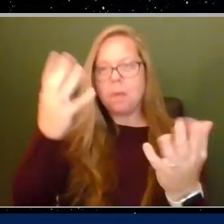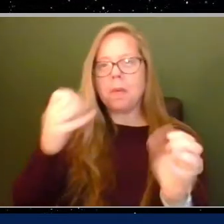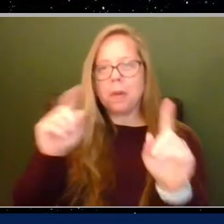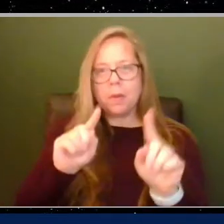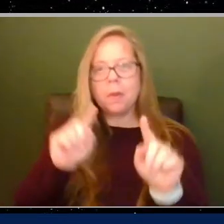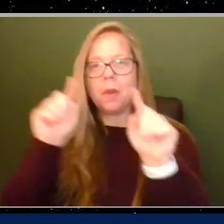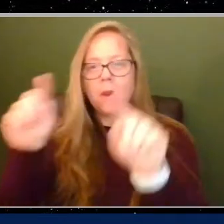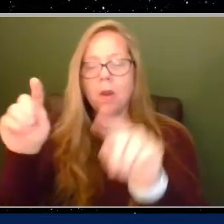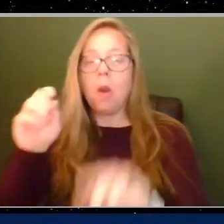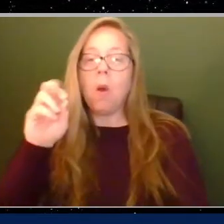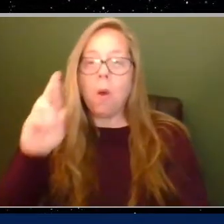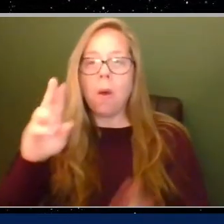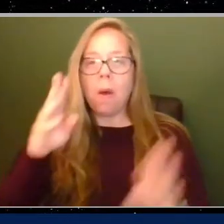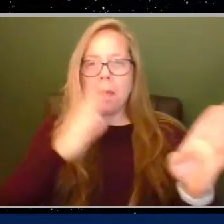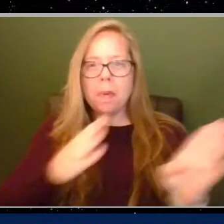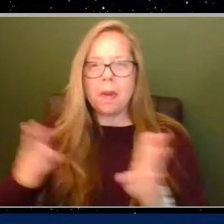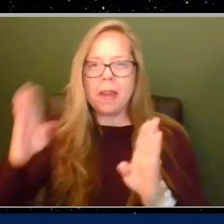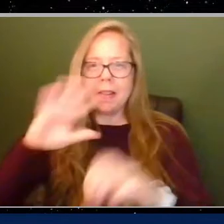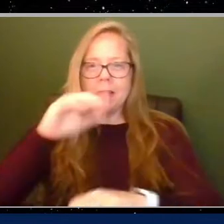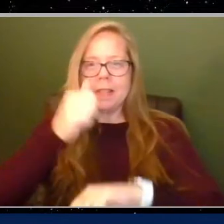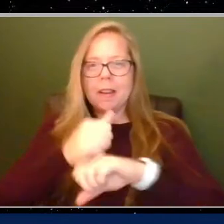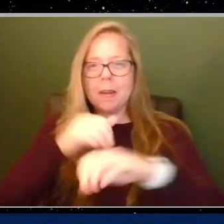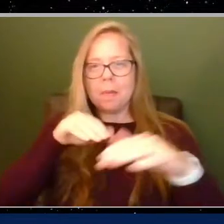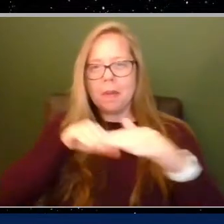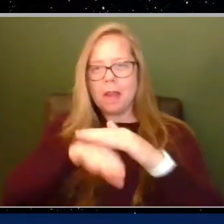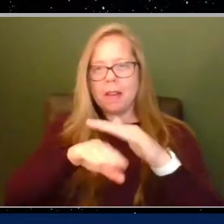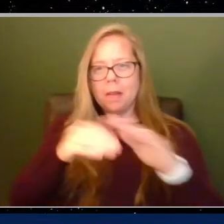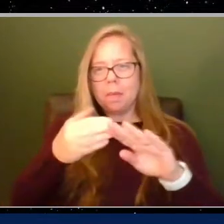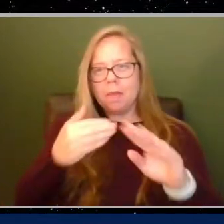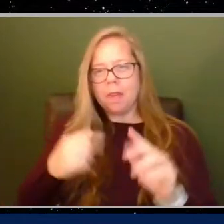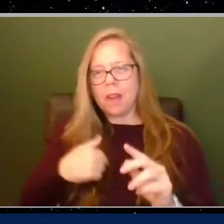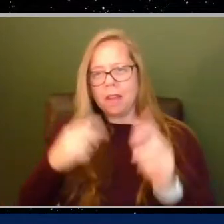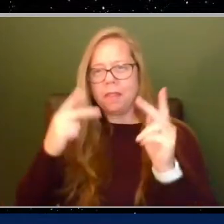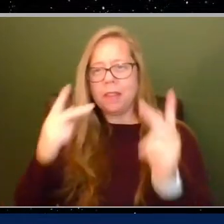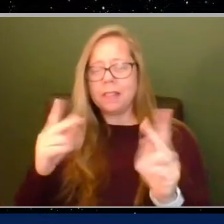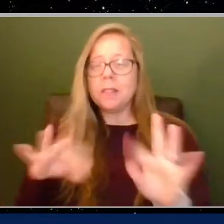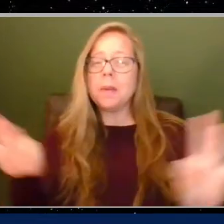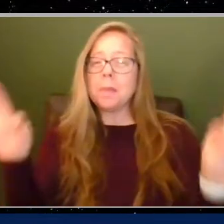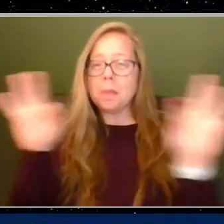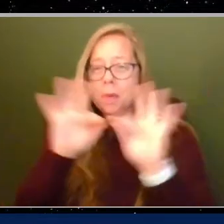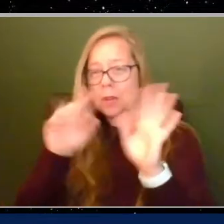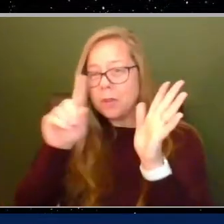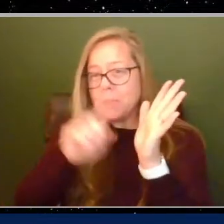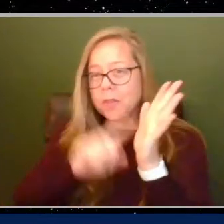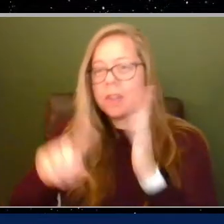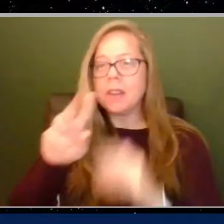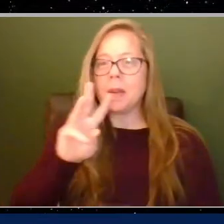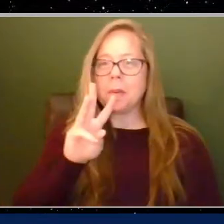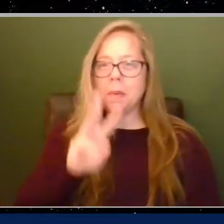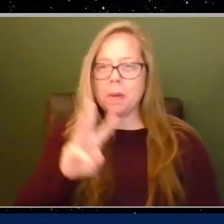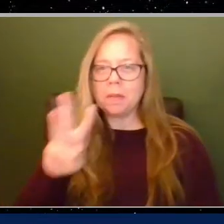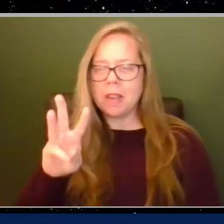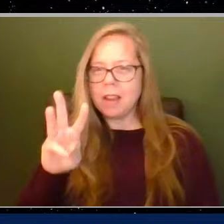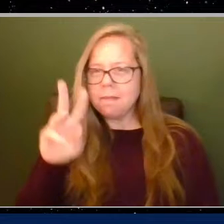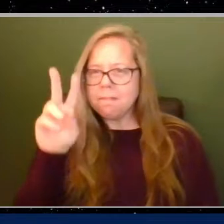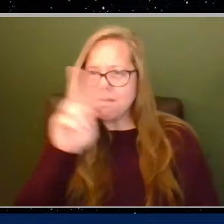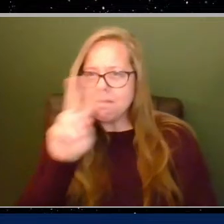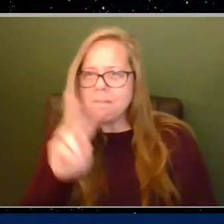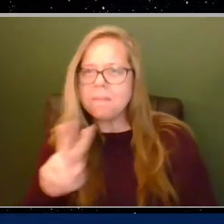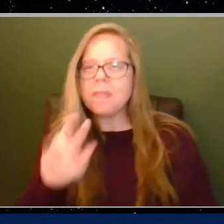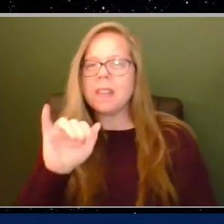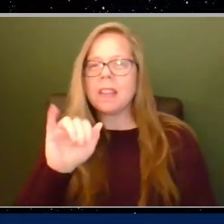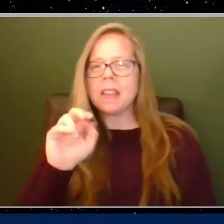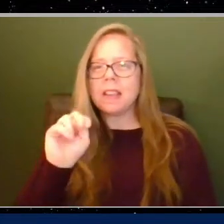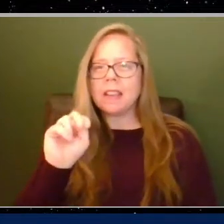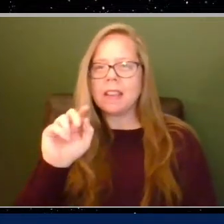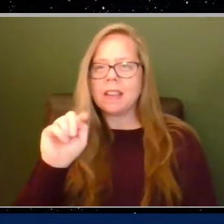special access in advance of your trip to the museum. So the website there is really important to make sure you visit the website, intrepidmuseum.org,